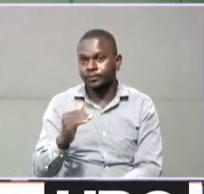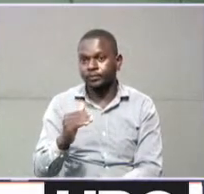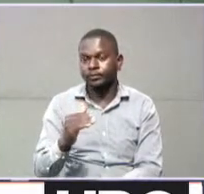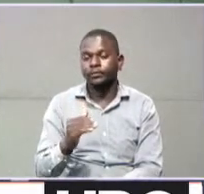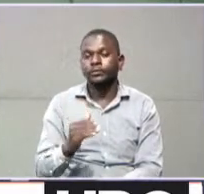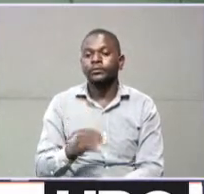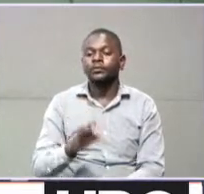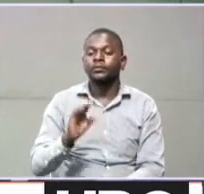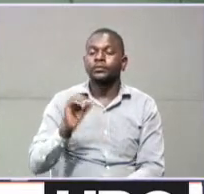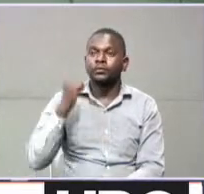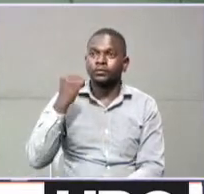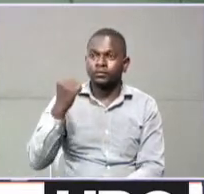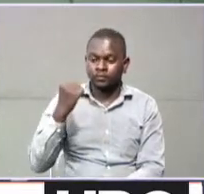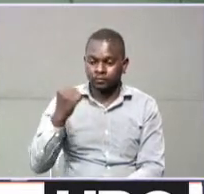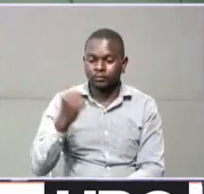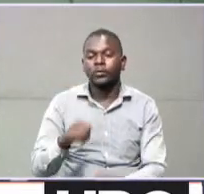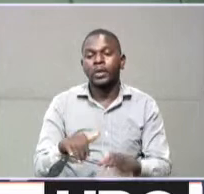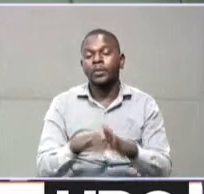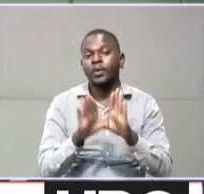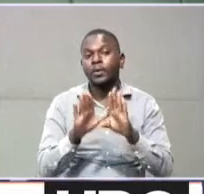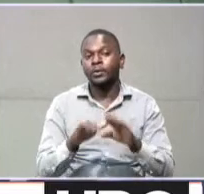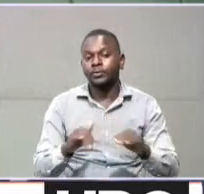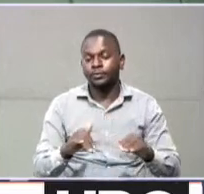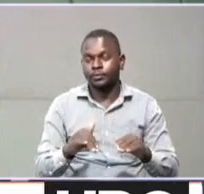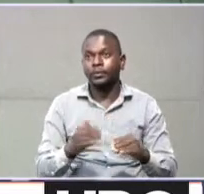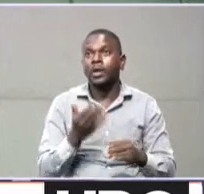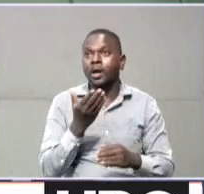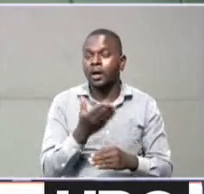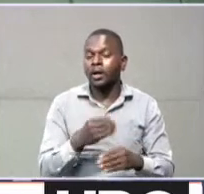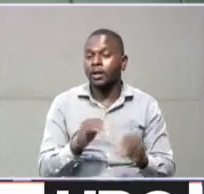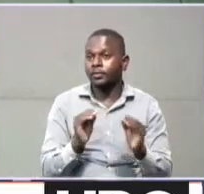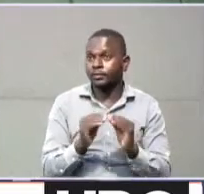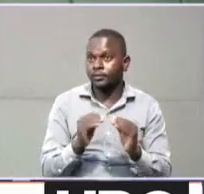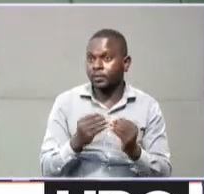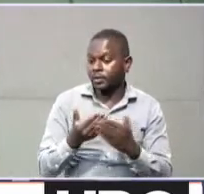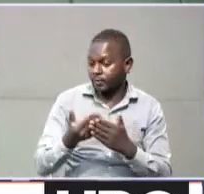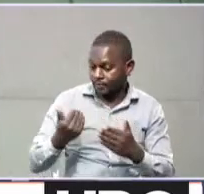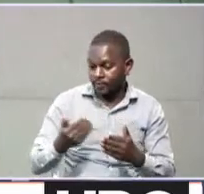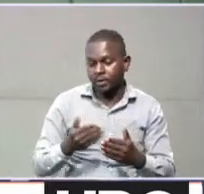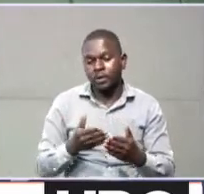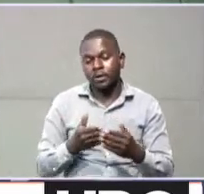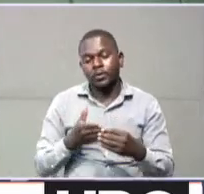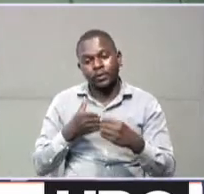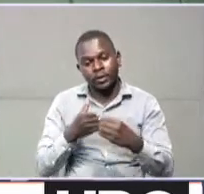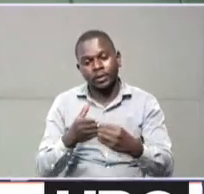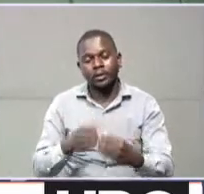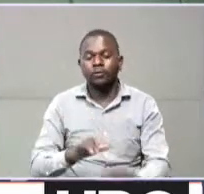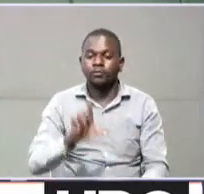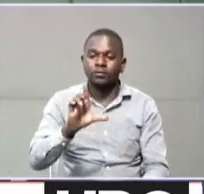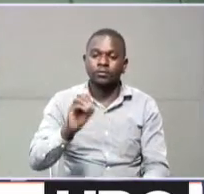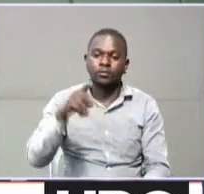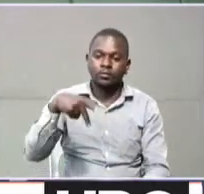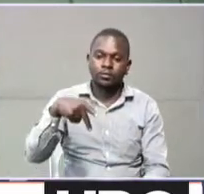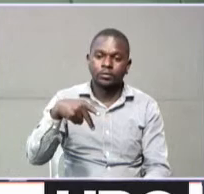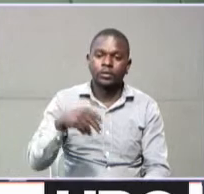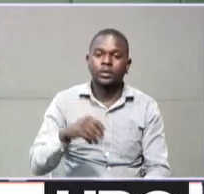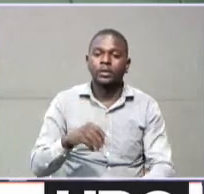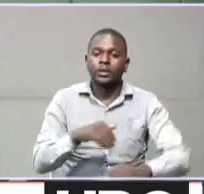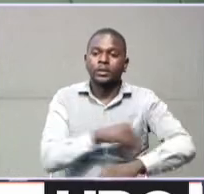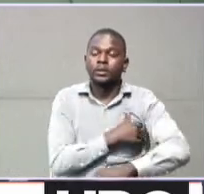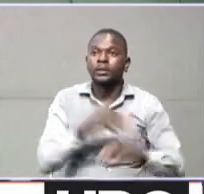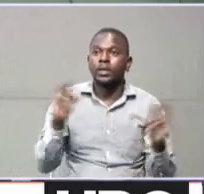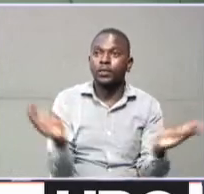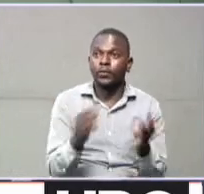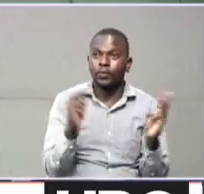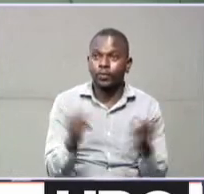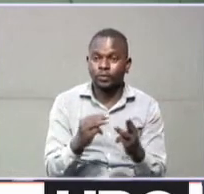the democratic party members of parliament had a meeting as i said with the leader of opposition and the chief whip and